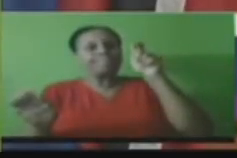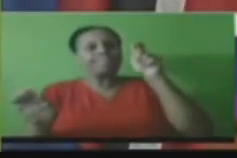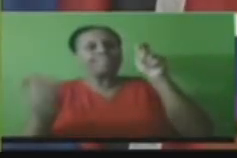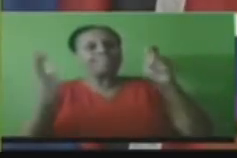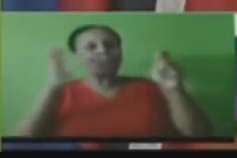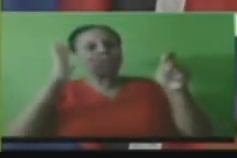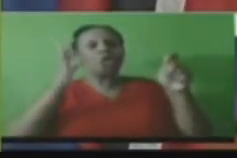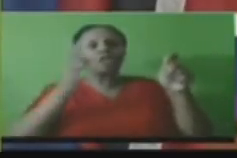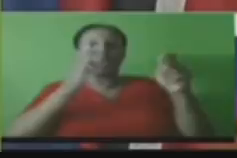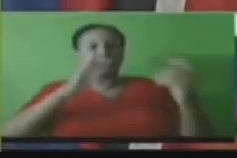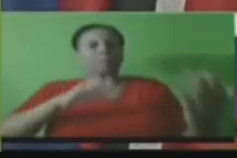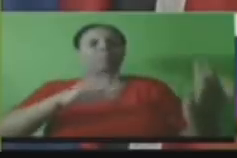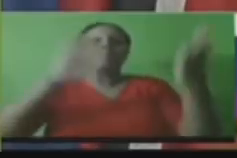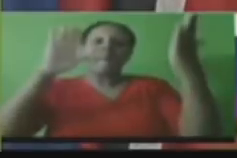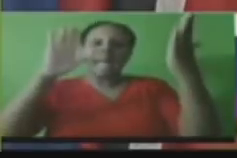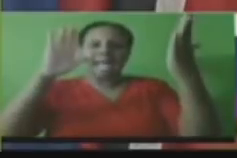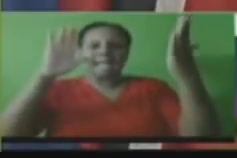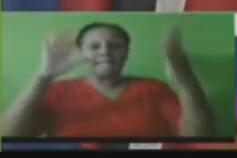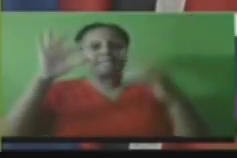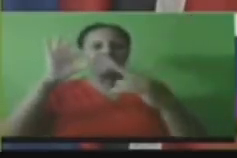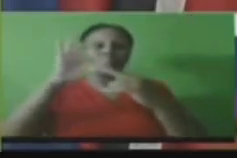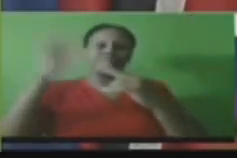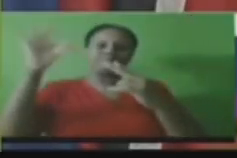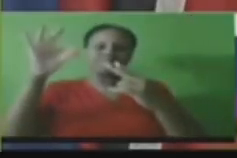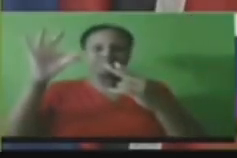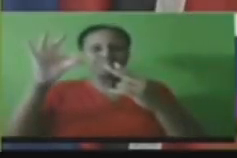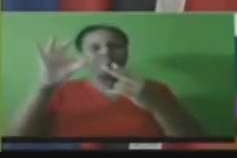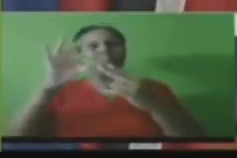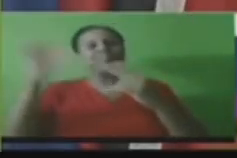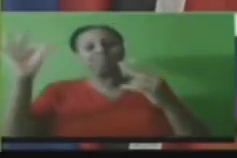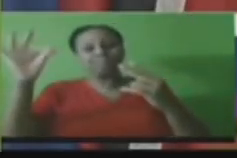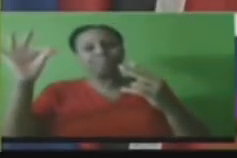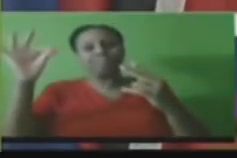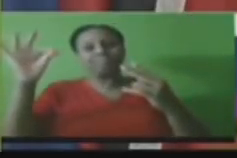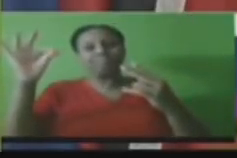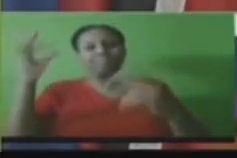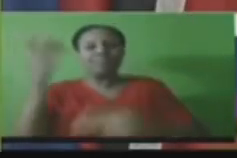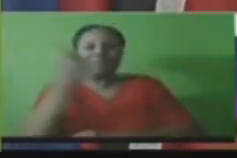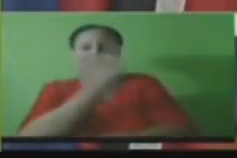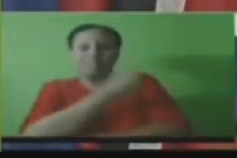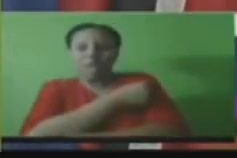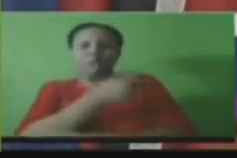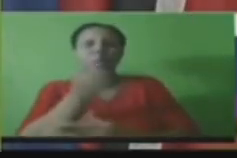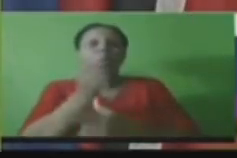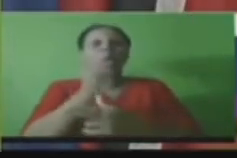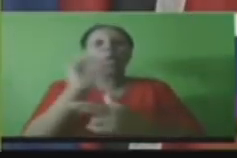choice to take a vaccine, the COVID-19 vaccine.